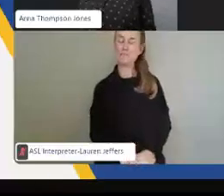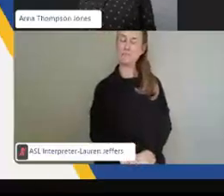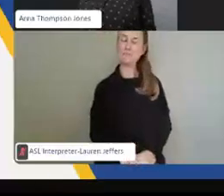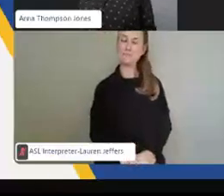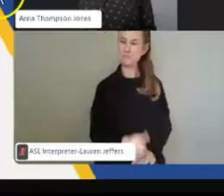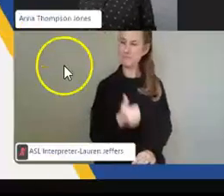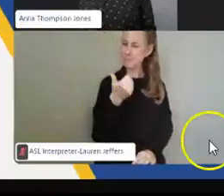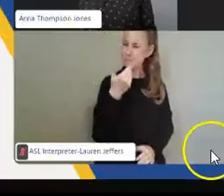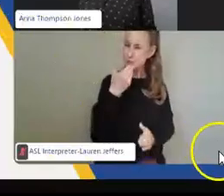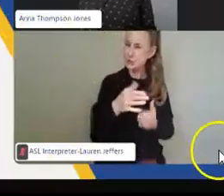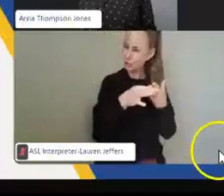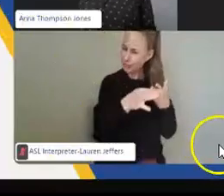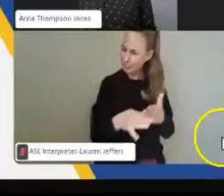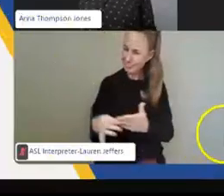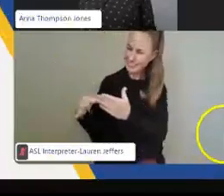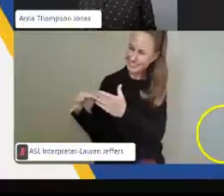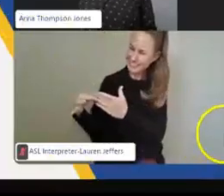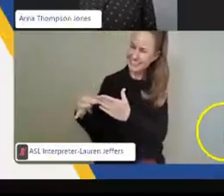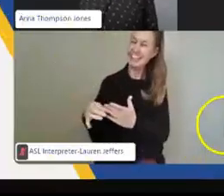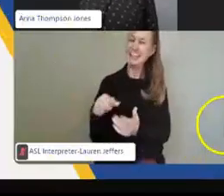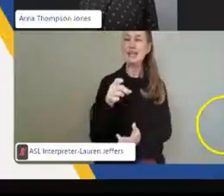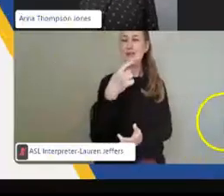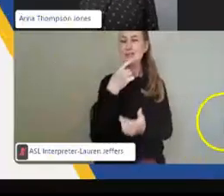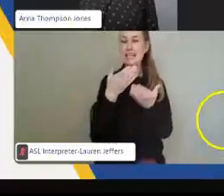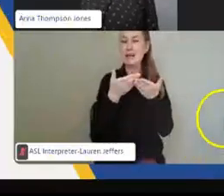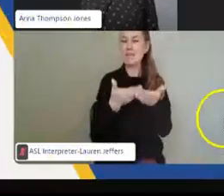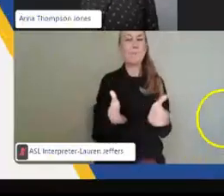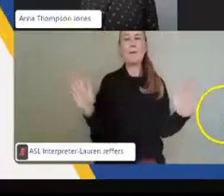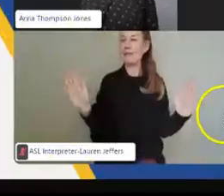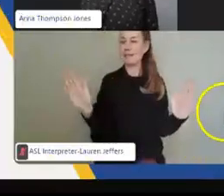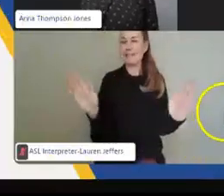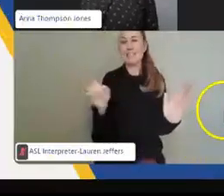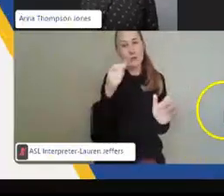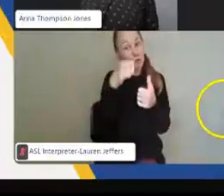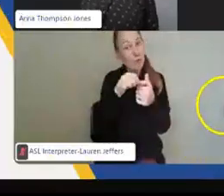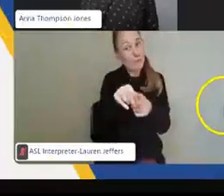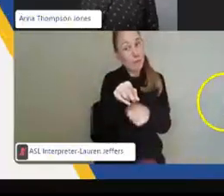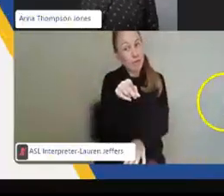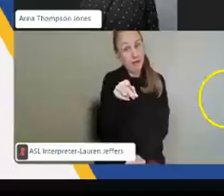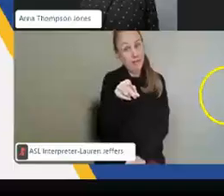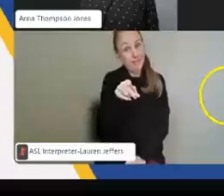Good lead in, Dave. And now you said it publicly, so just remember that. Yes.